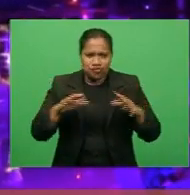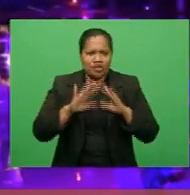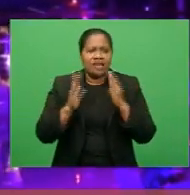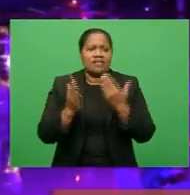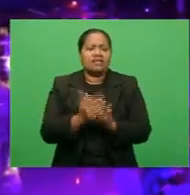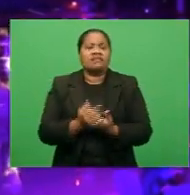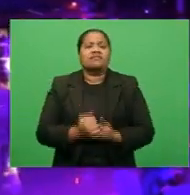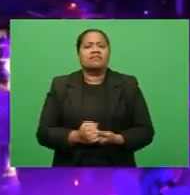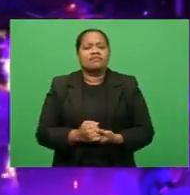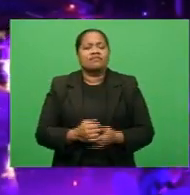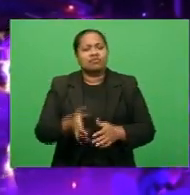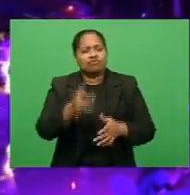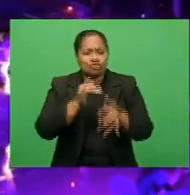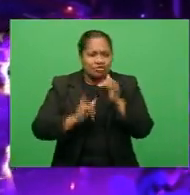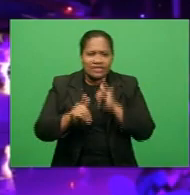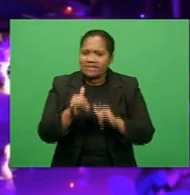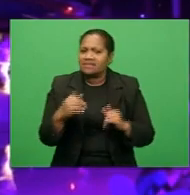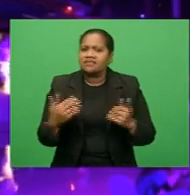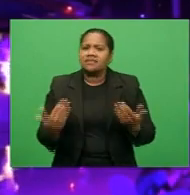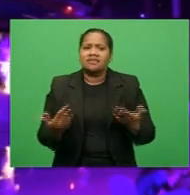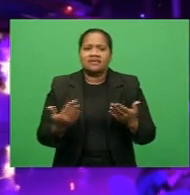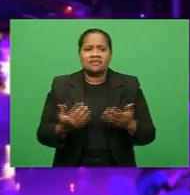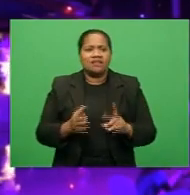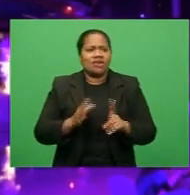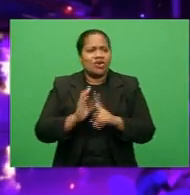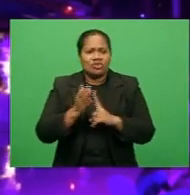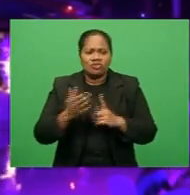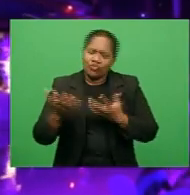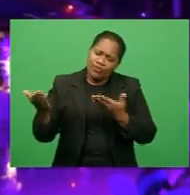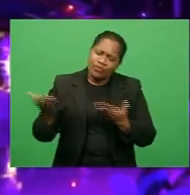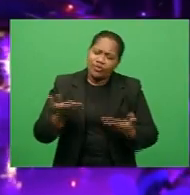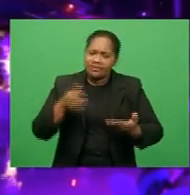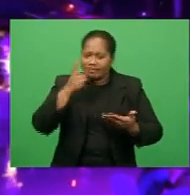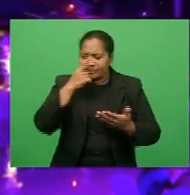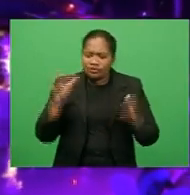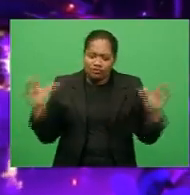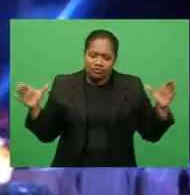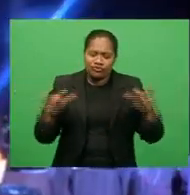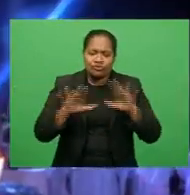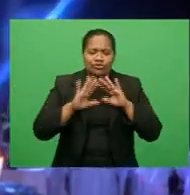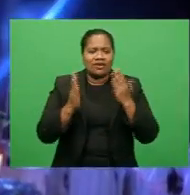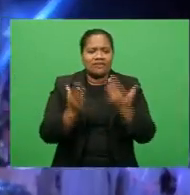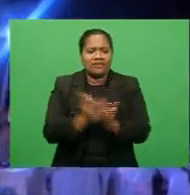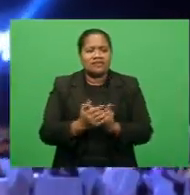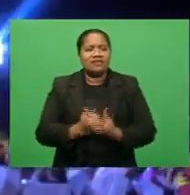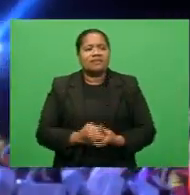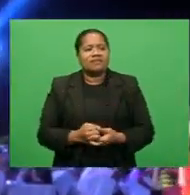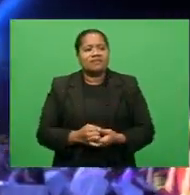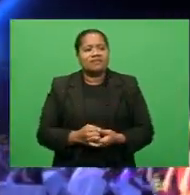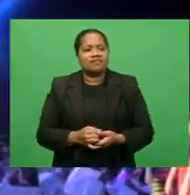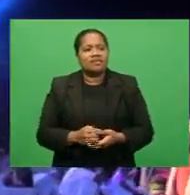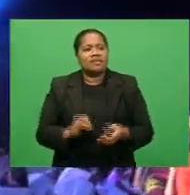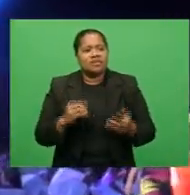drinks, culture brings people together, so we are trying to bring everything around